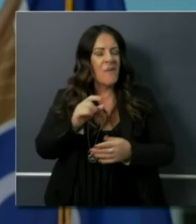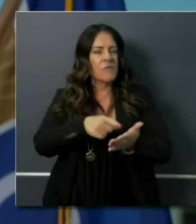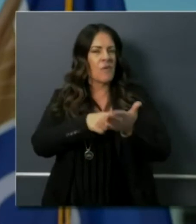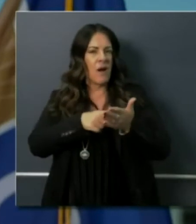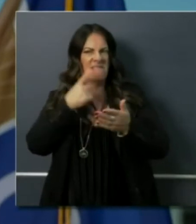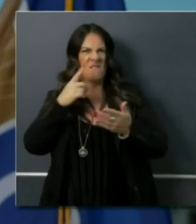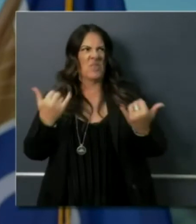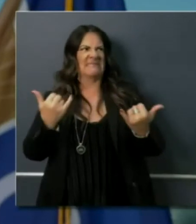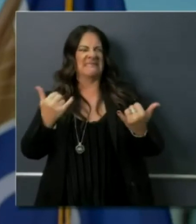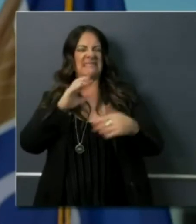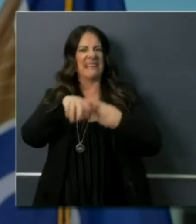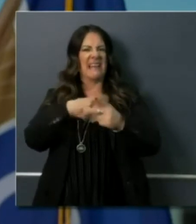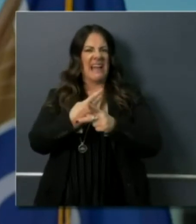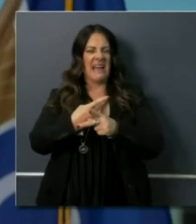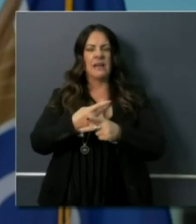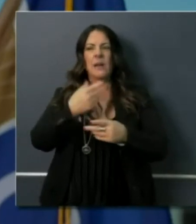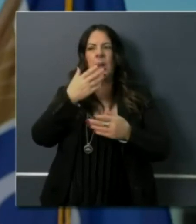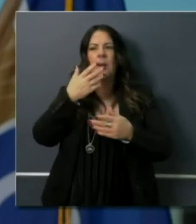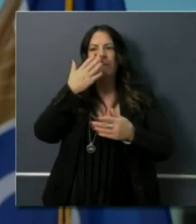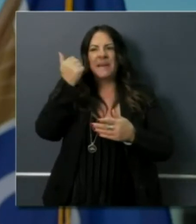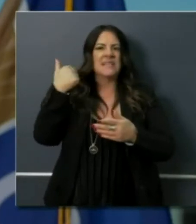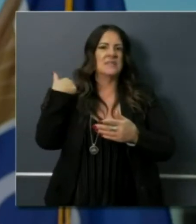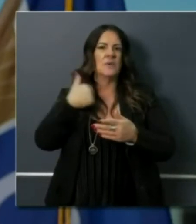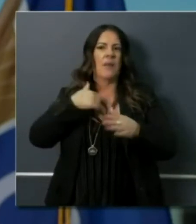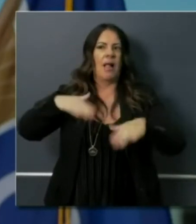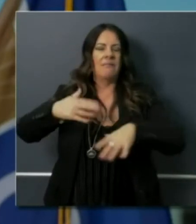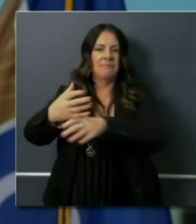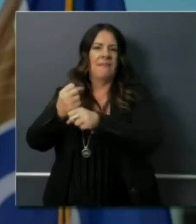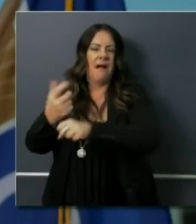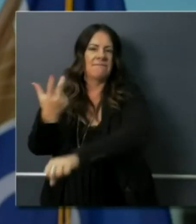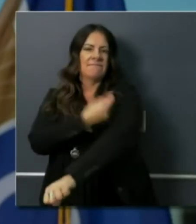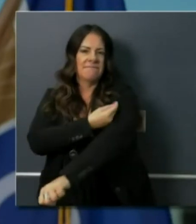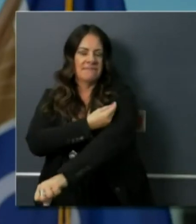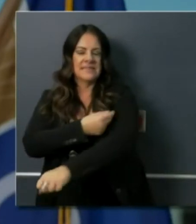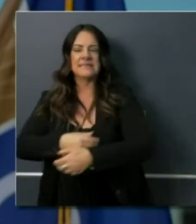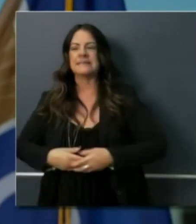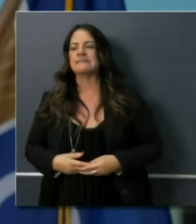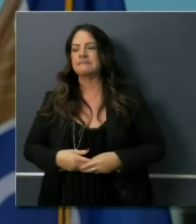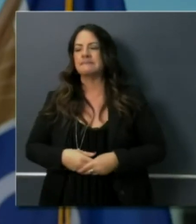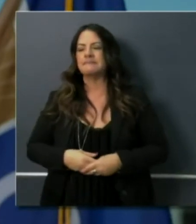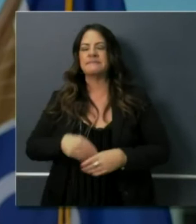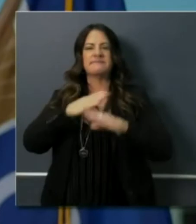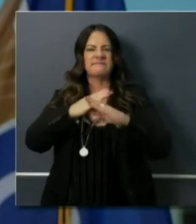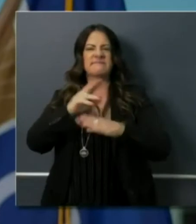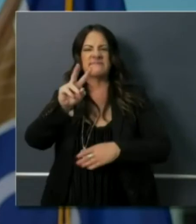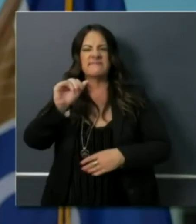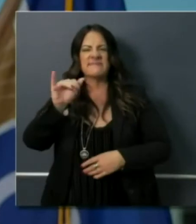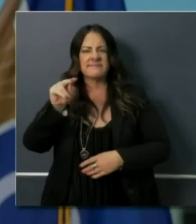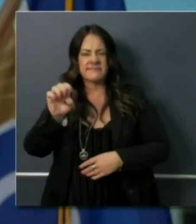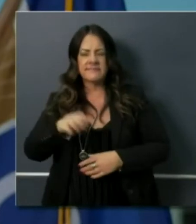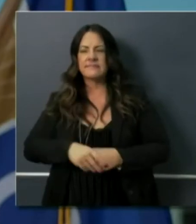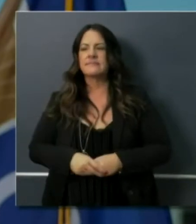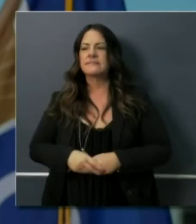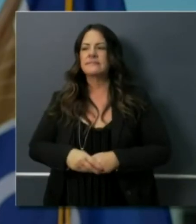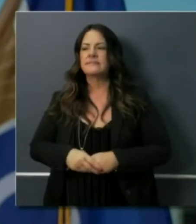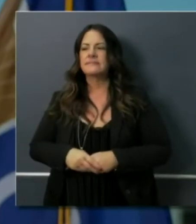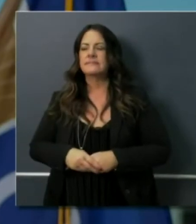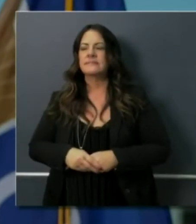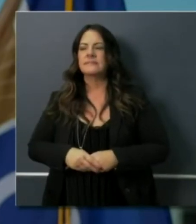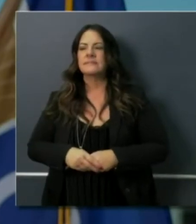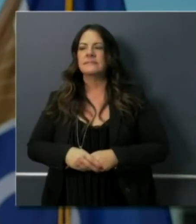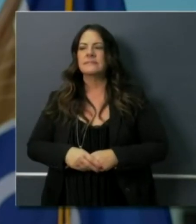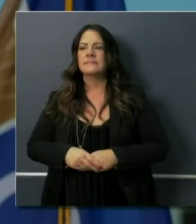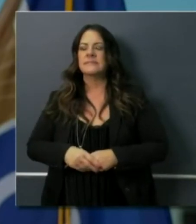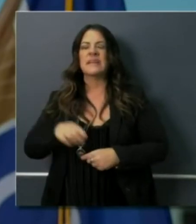this moment before there is a vaccine and the kind of herd immunity that puts COVID-19 into the record, or rather